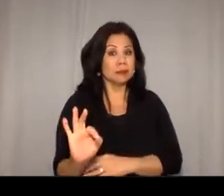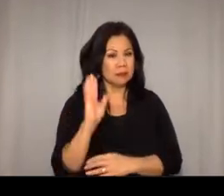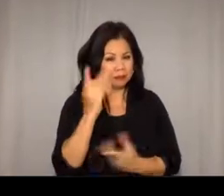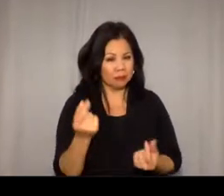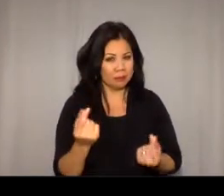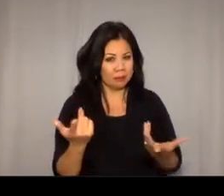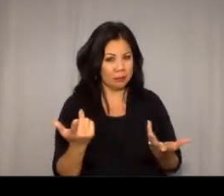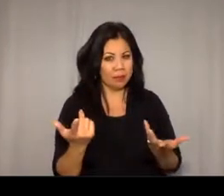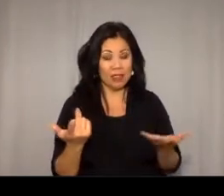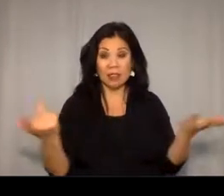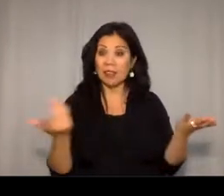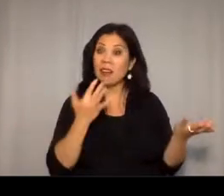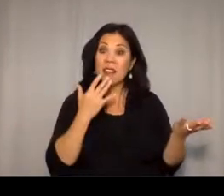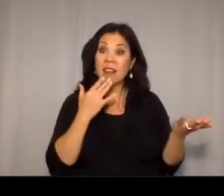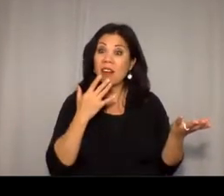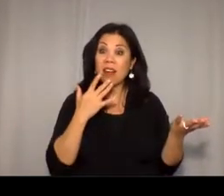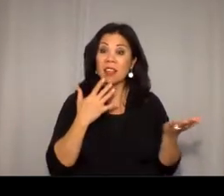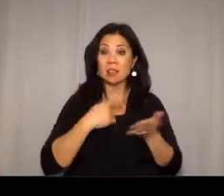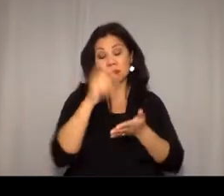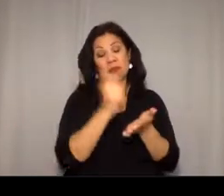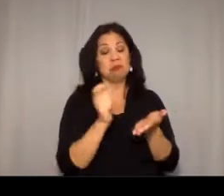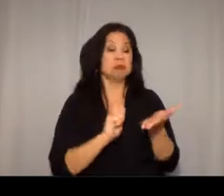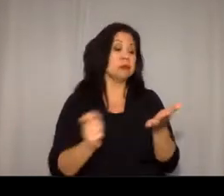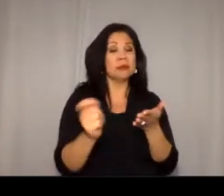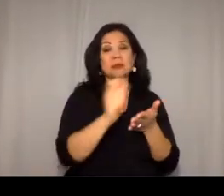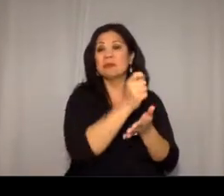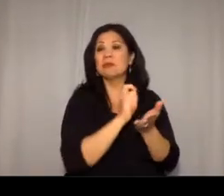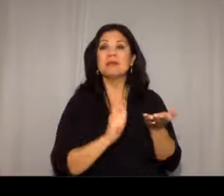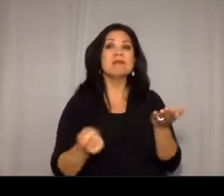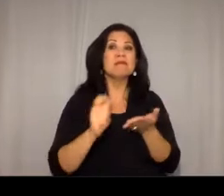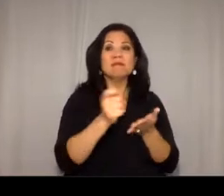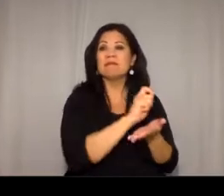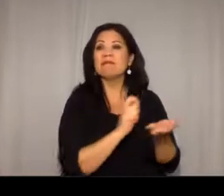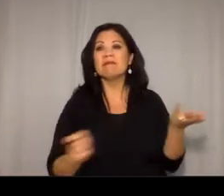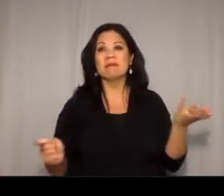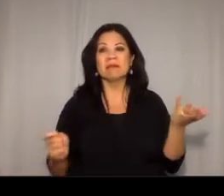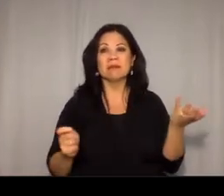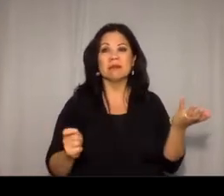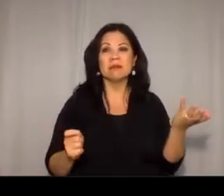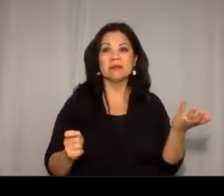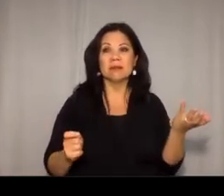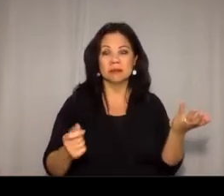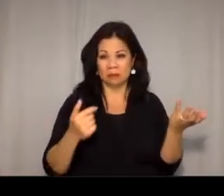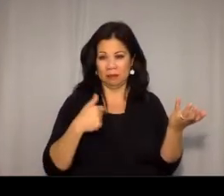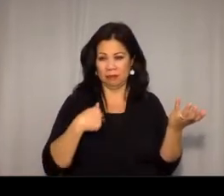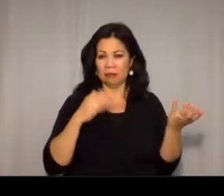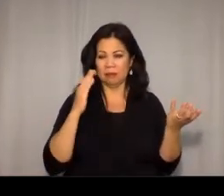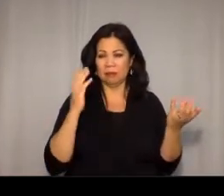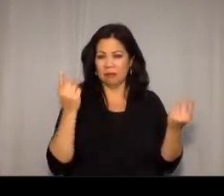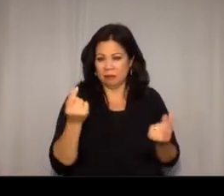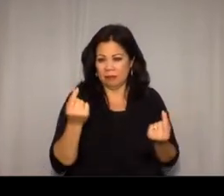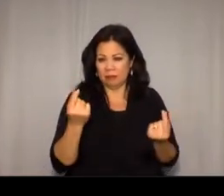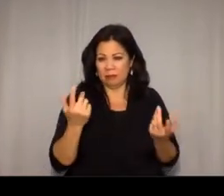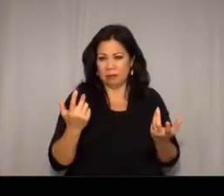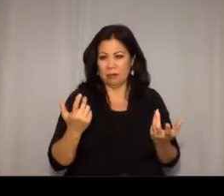is just color your beautiful bird in. Now, what I did for my project is I